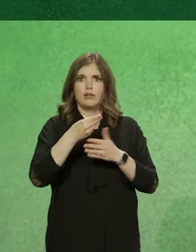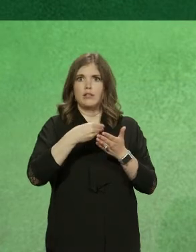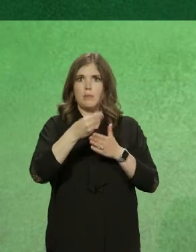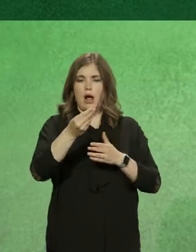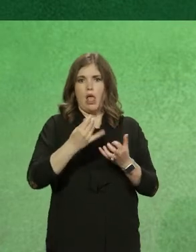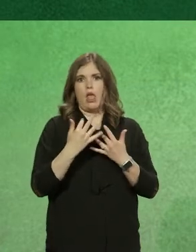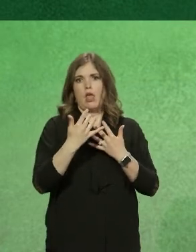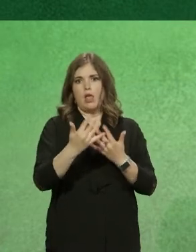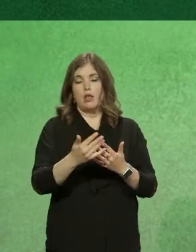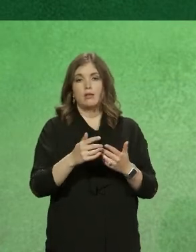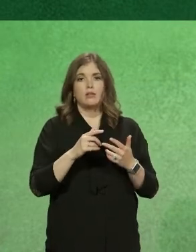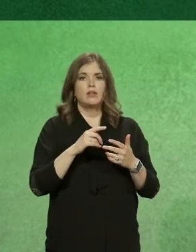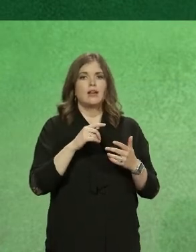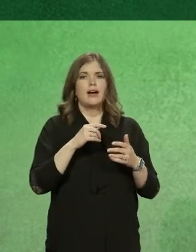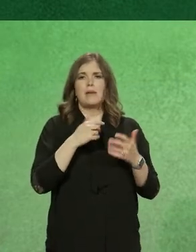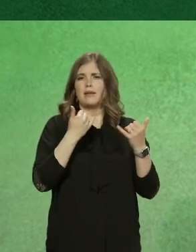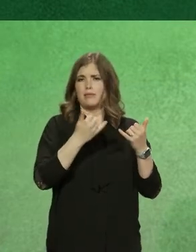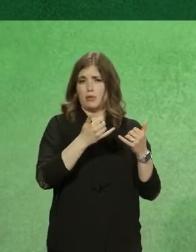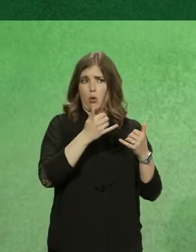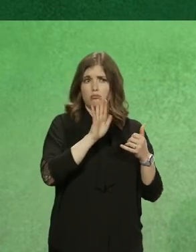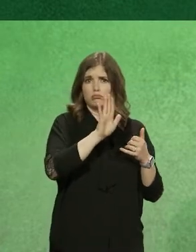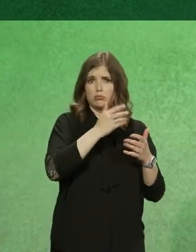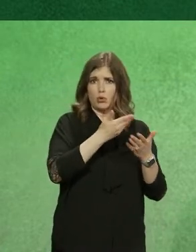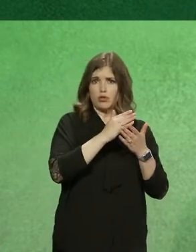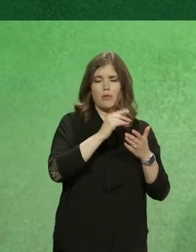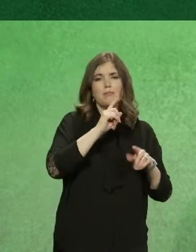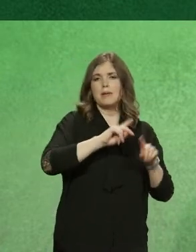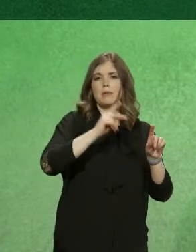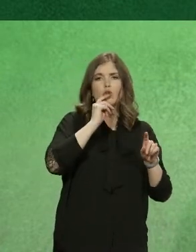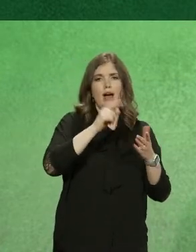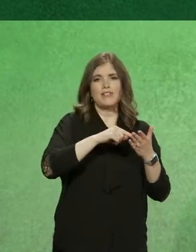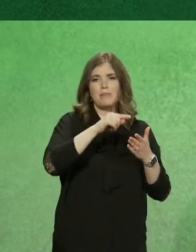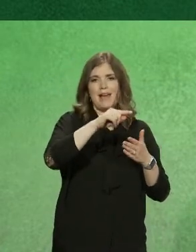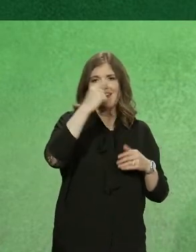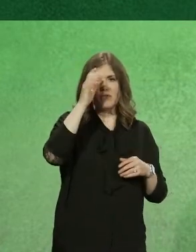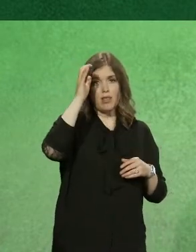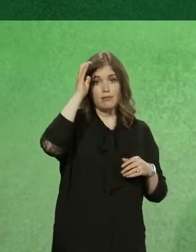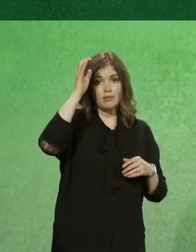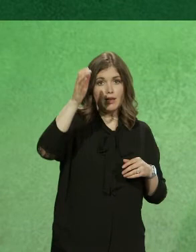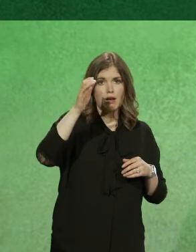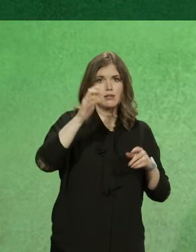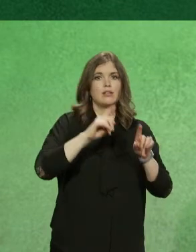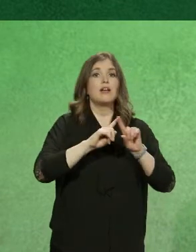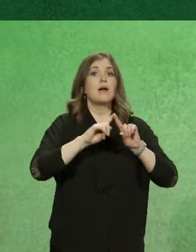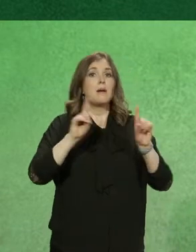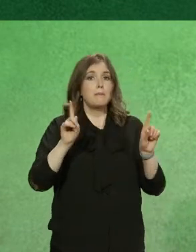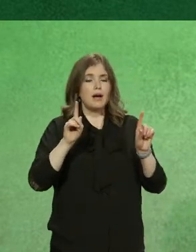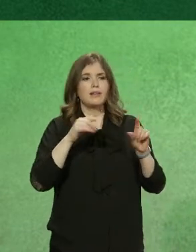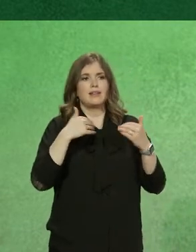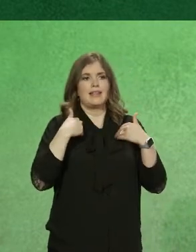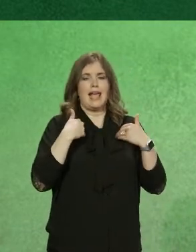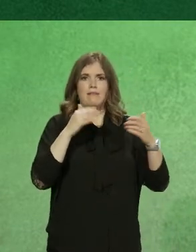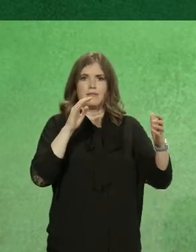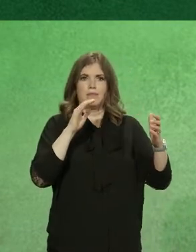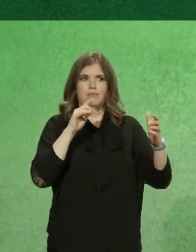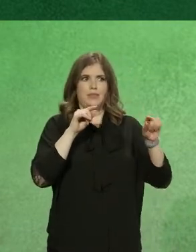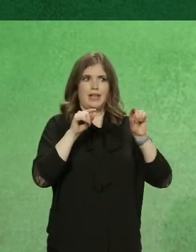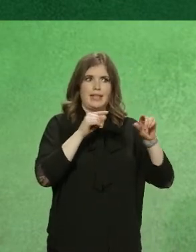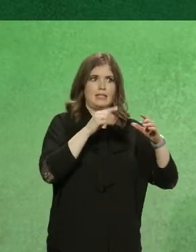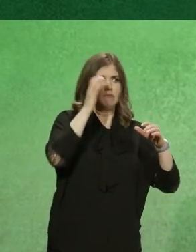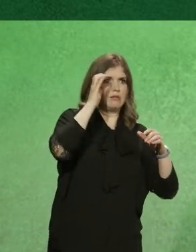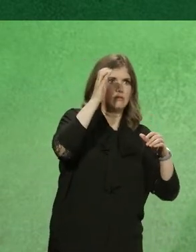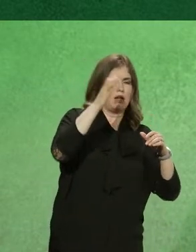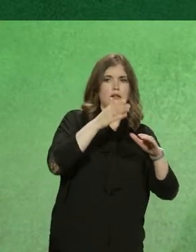stove. Obviously, people don't have to pay for the sun, but there's repair issues in both. Can you talk about the comparison between these, let's